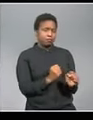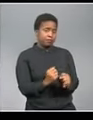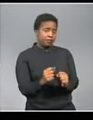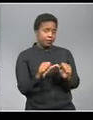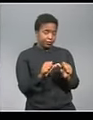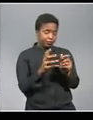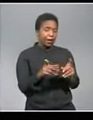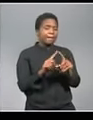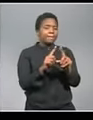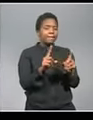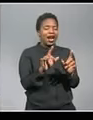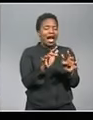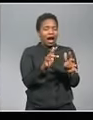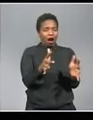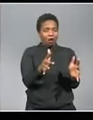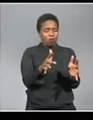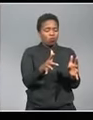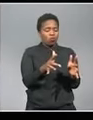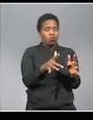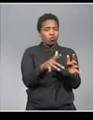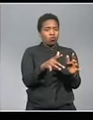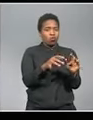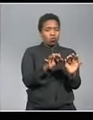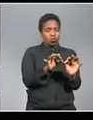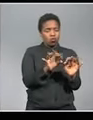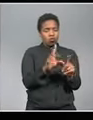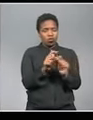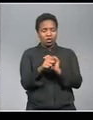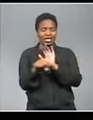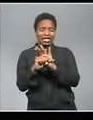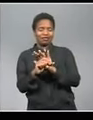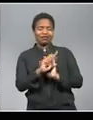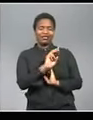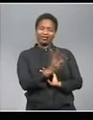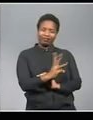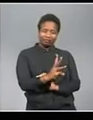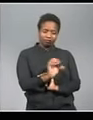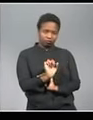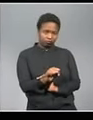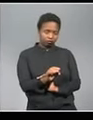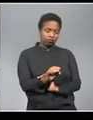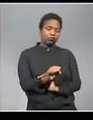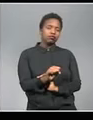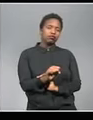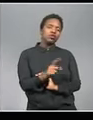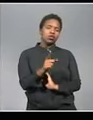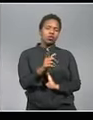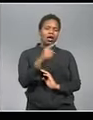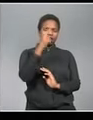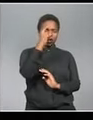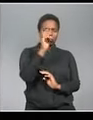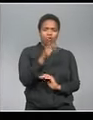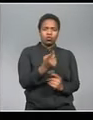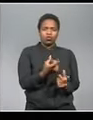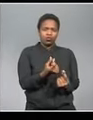going to change the outlook from stable to negative. That sends a warning signal as to what they would like to see done